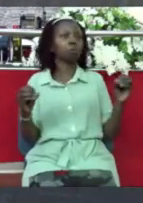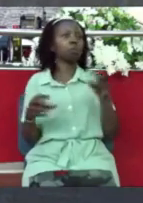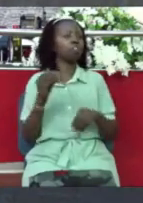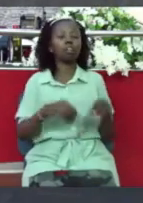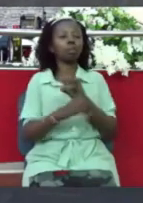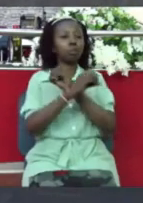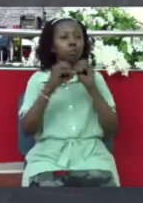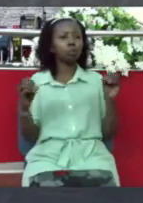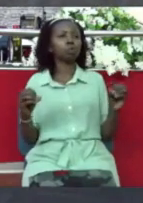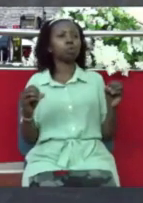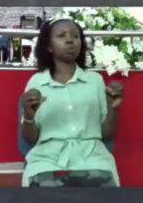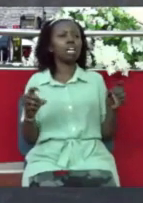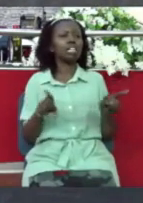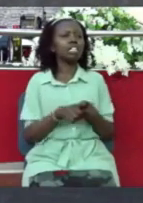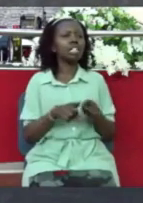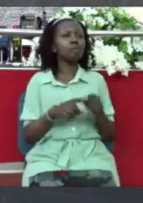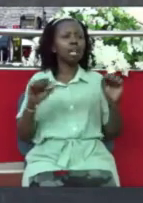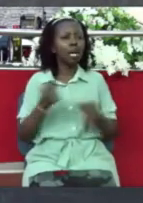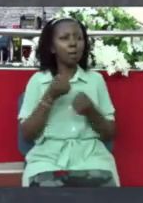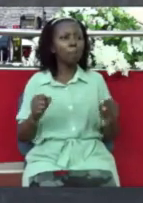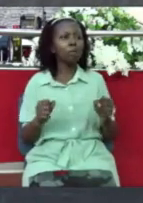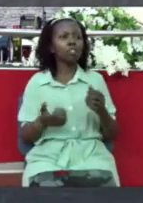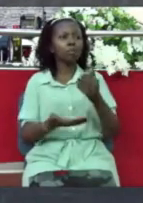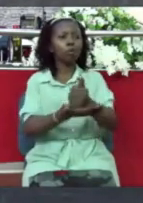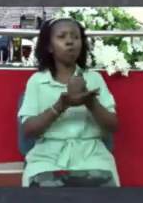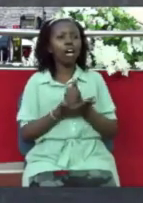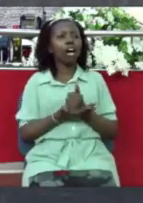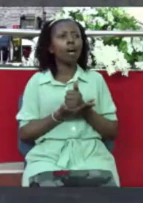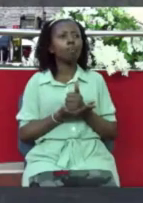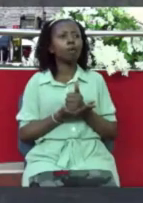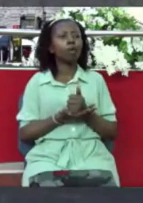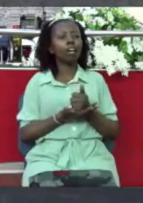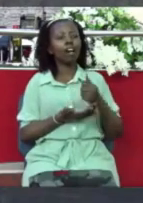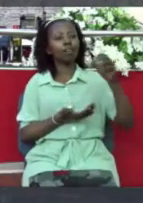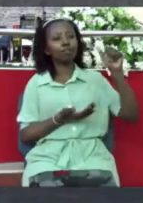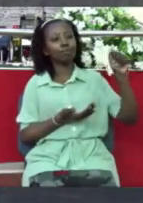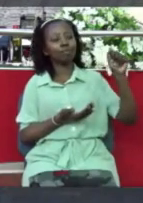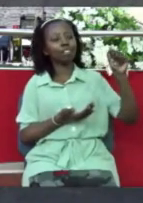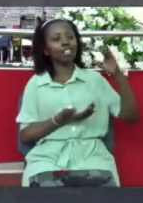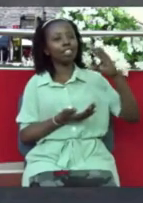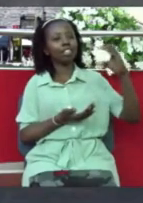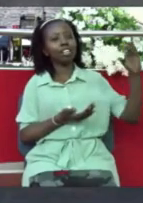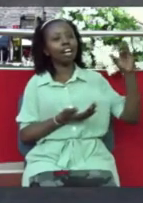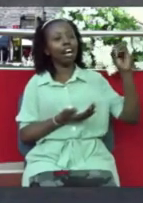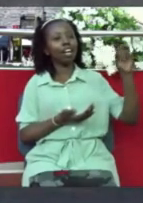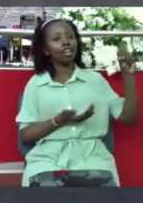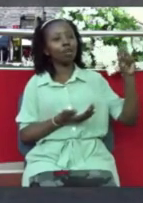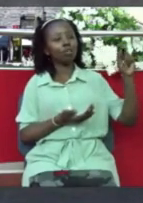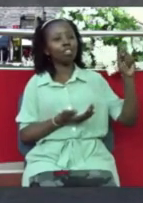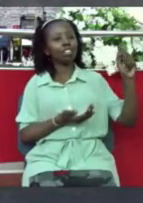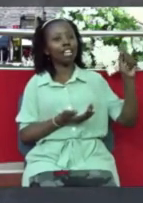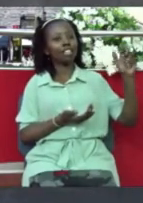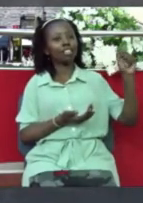don't need an accountant. Hata sihitaji yule. So I know the difference. Najua tofauti. Ya kuwa na pesa ama kuwa